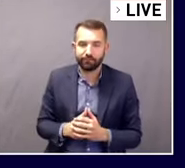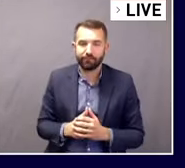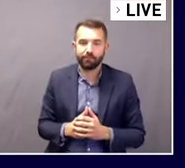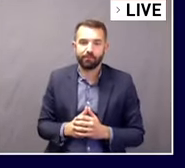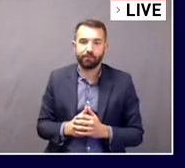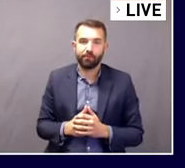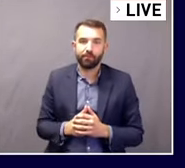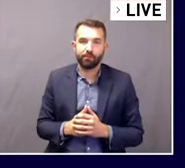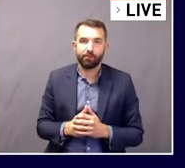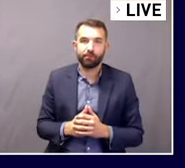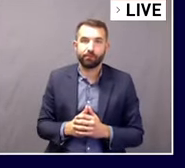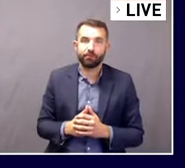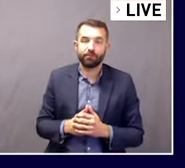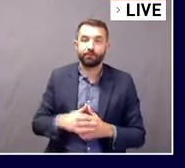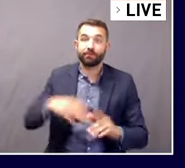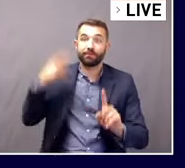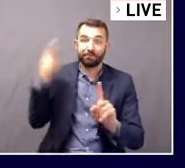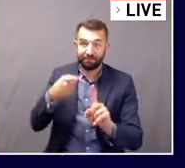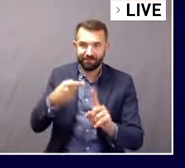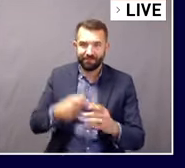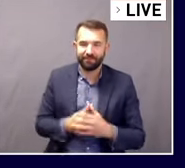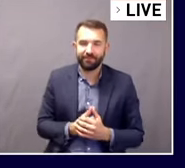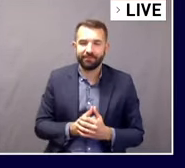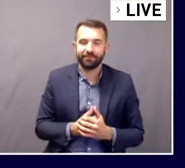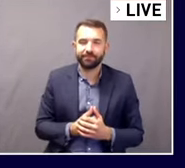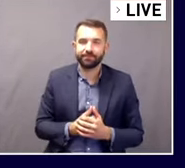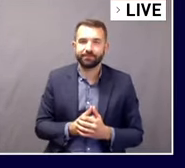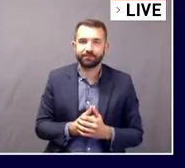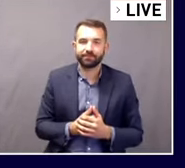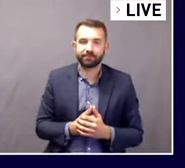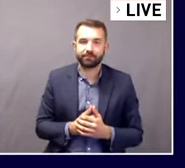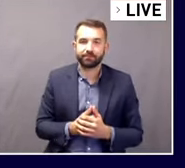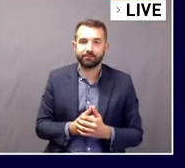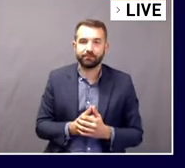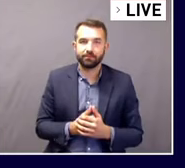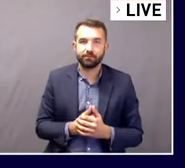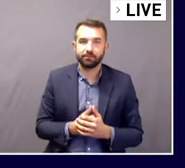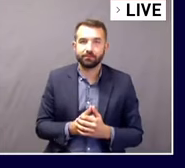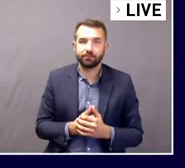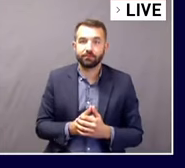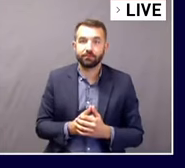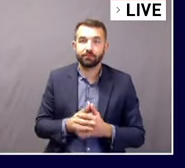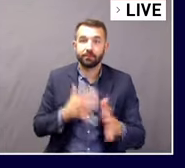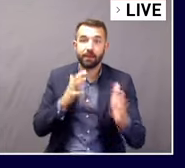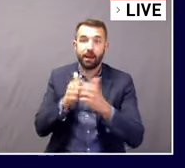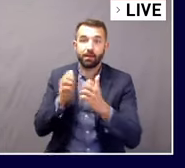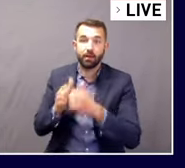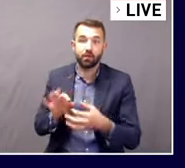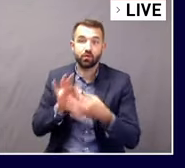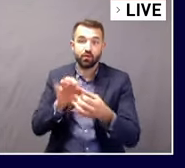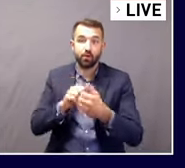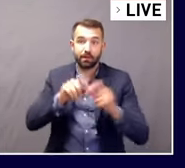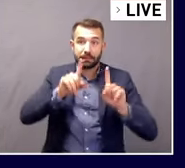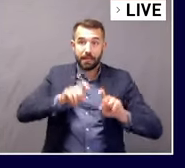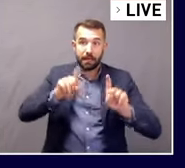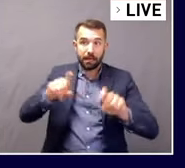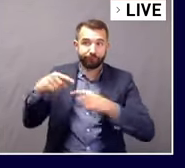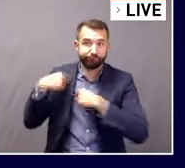Okay, now for an update on some testing metrics. Based on approximately